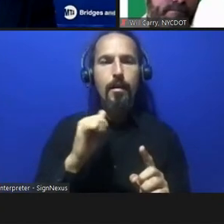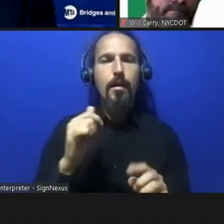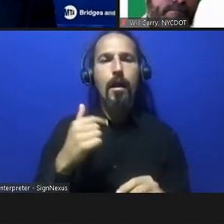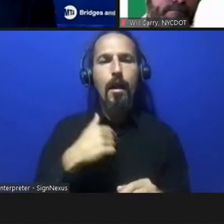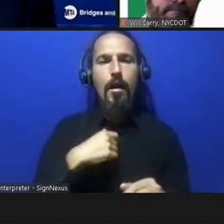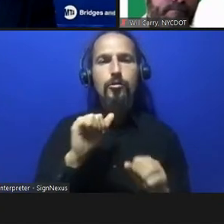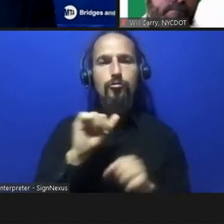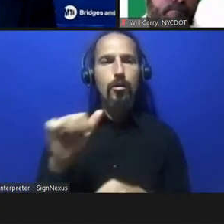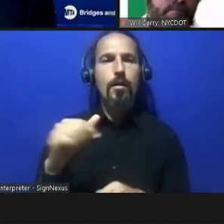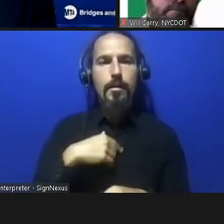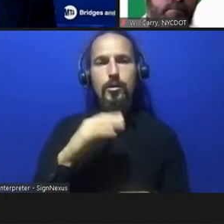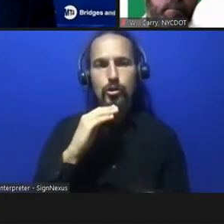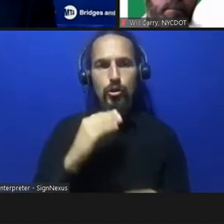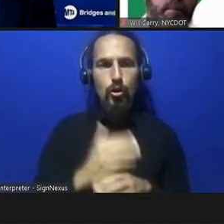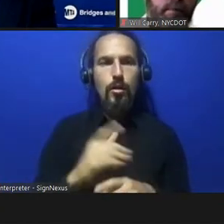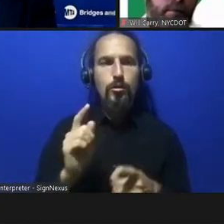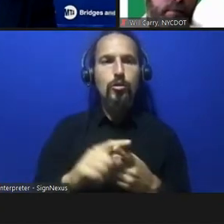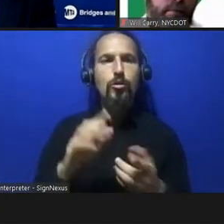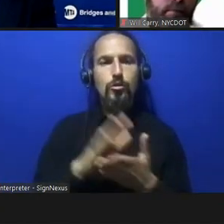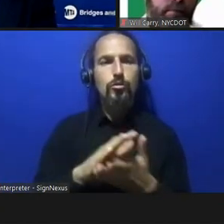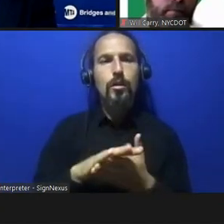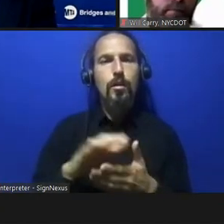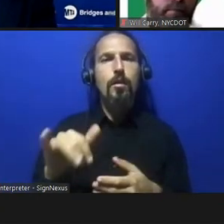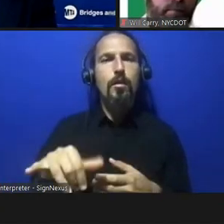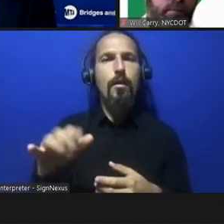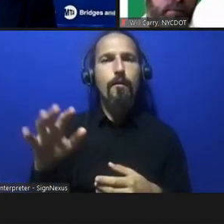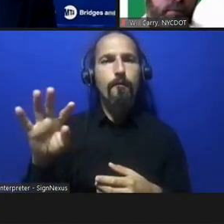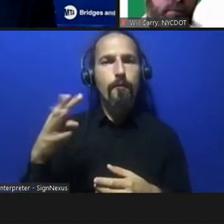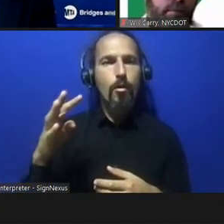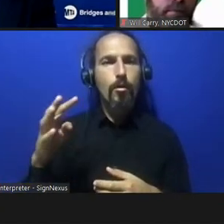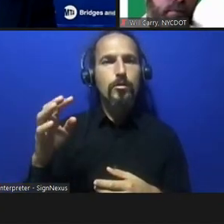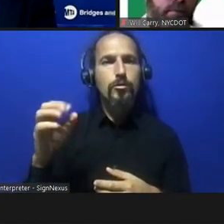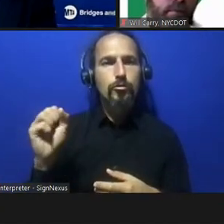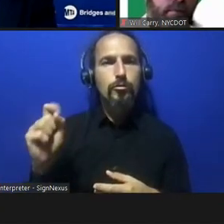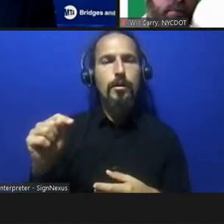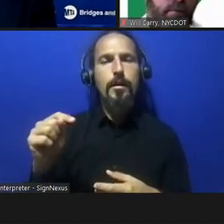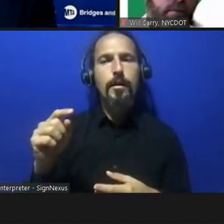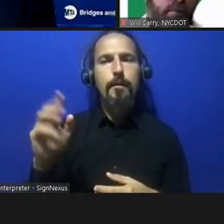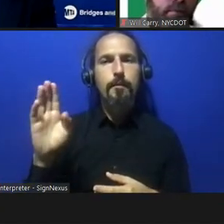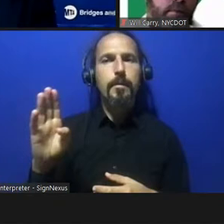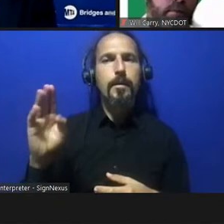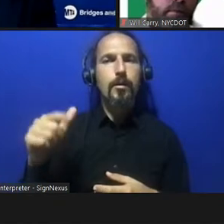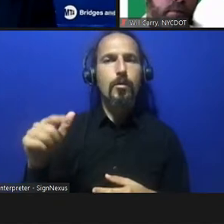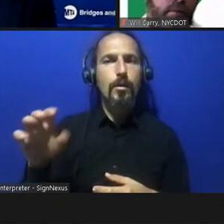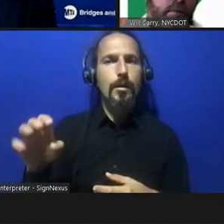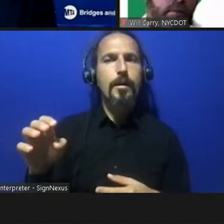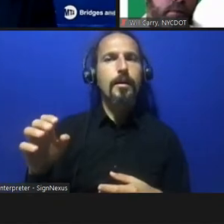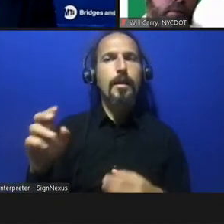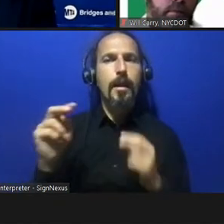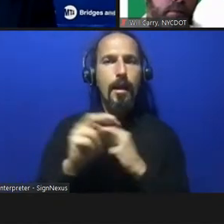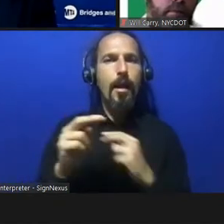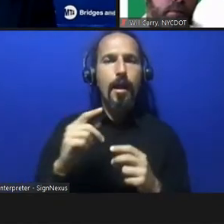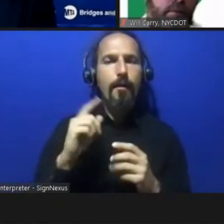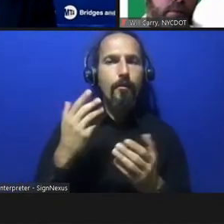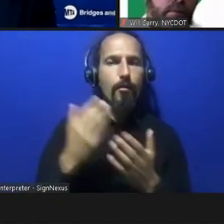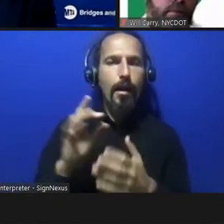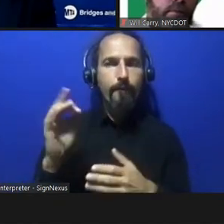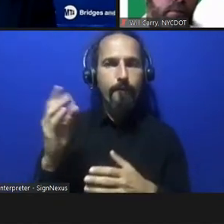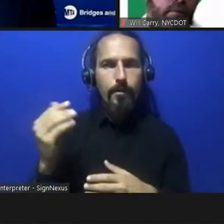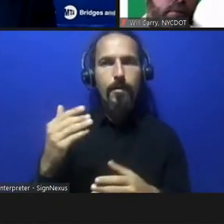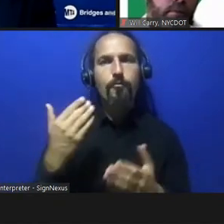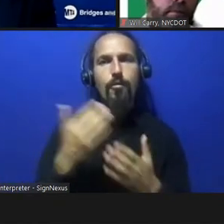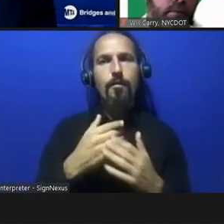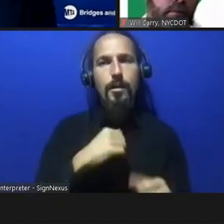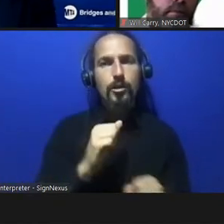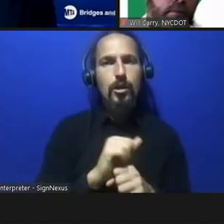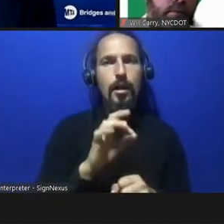daughter to school on east 4th street i take the bqe i have to get there to her school by 8 15 then i have to be at my job by